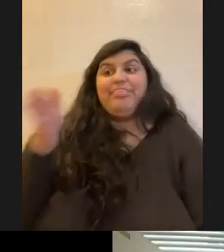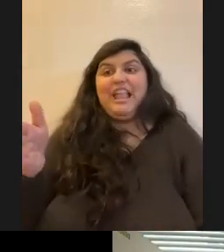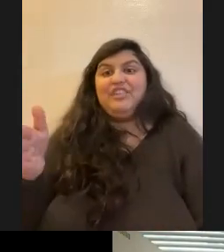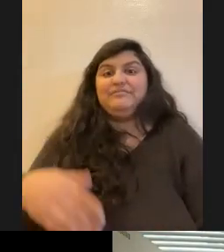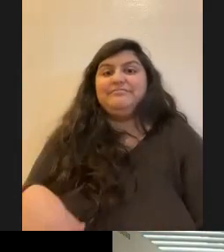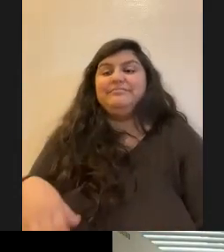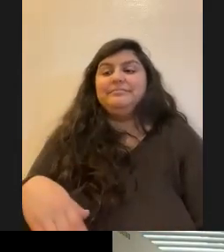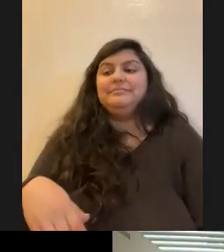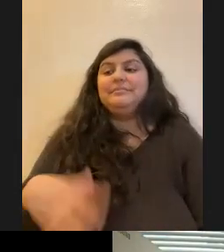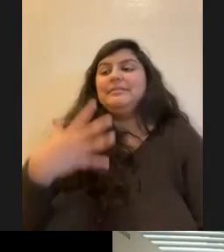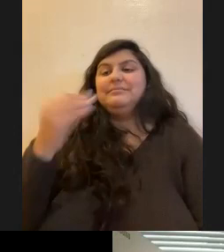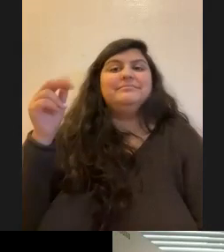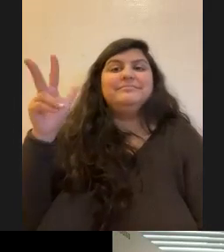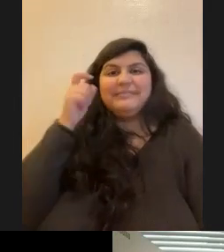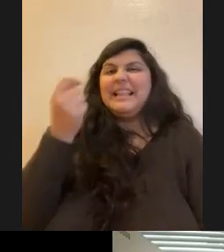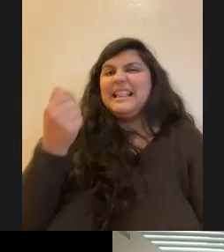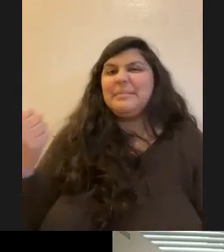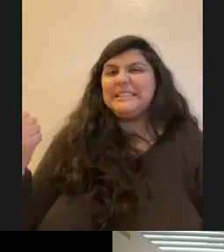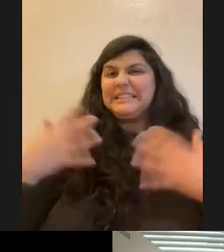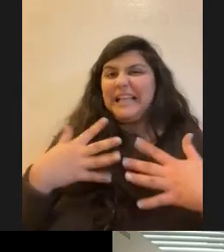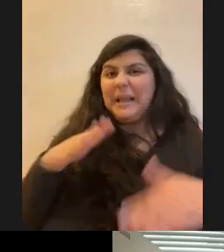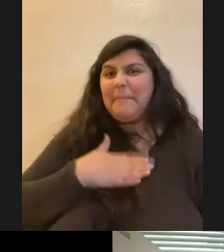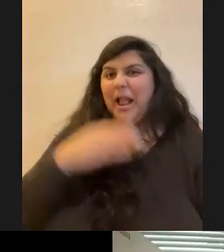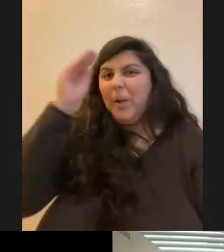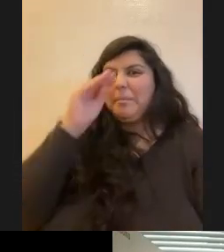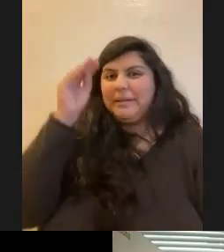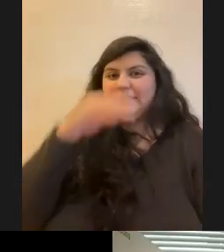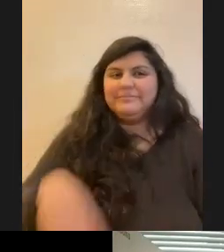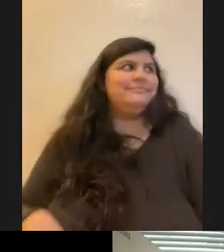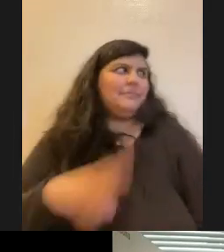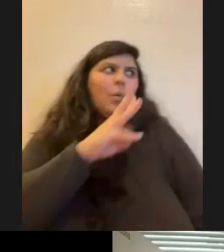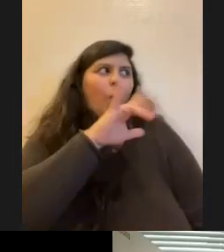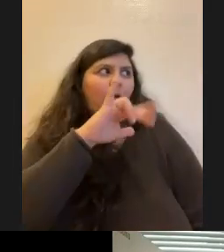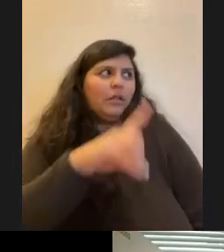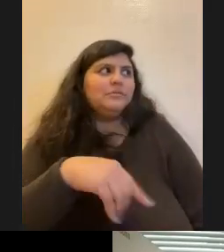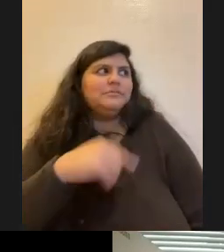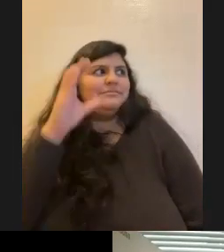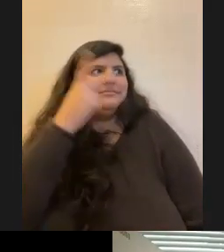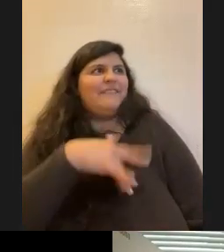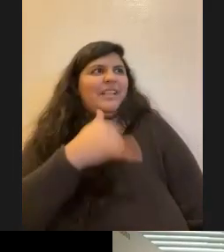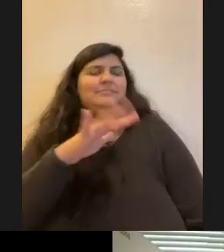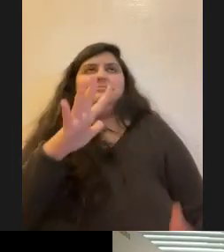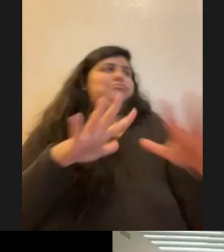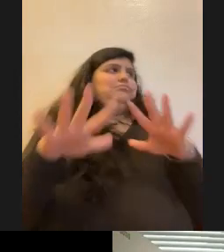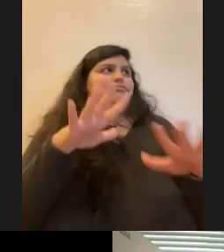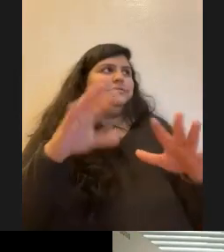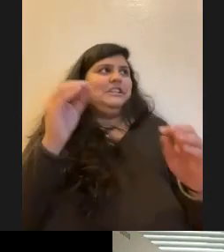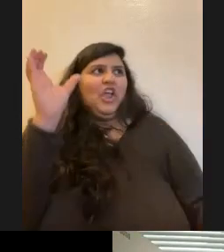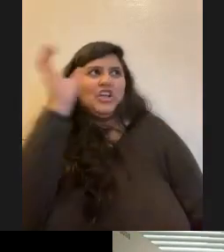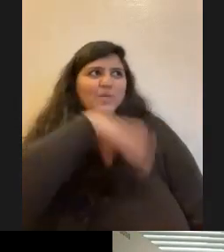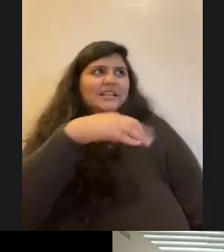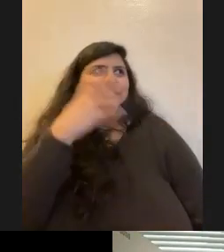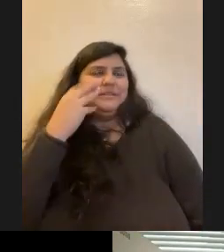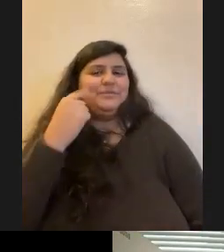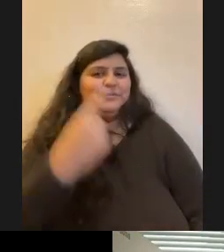and it sounds a little scary in my opinion. Seems wild. Yeah, it seems like a weird, disorienting experience. Okay, what